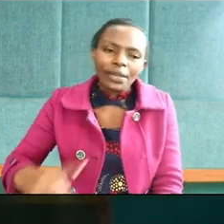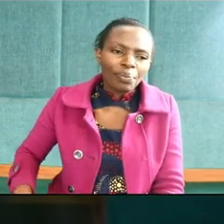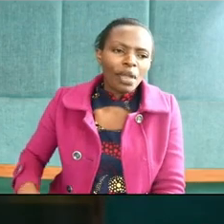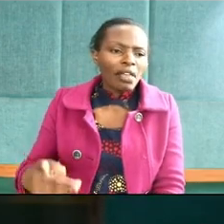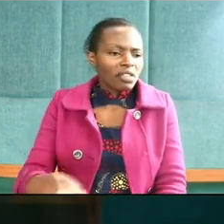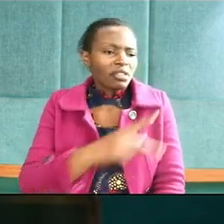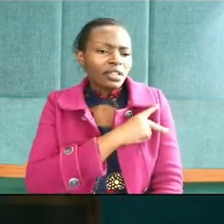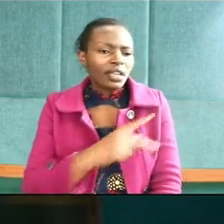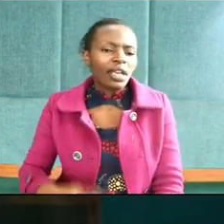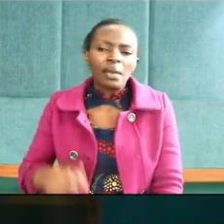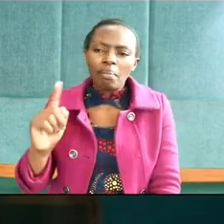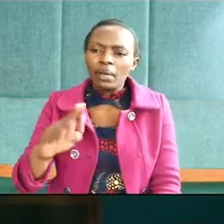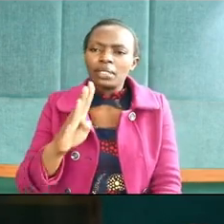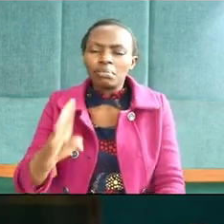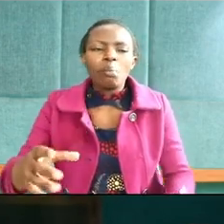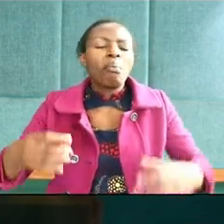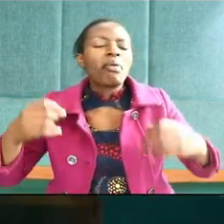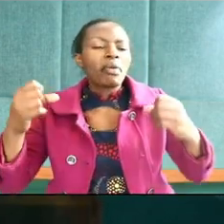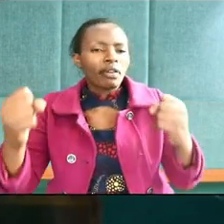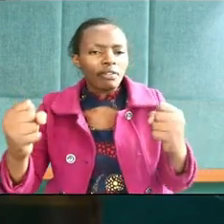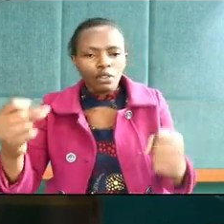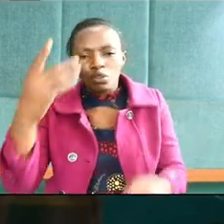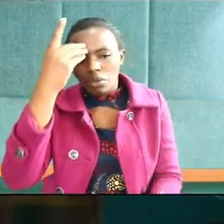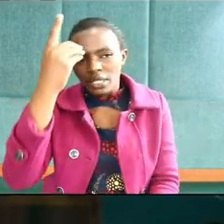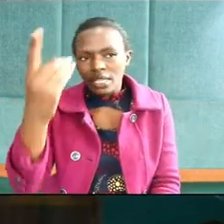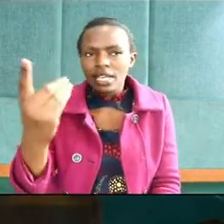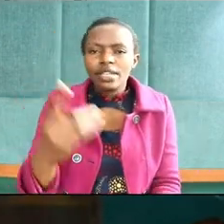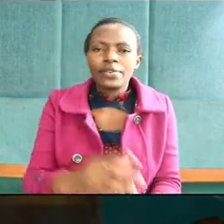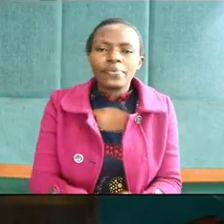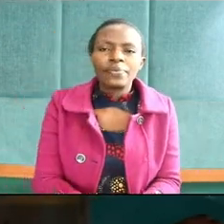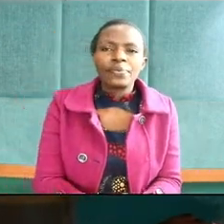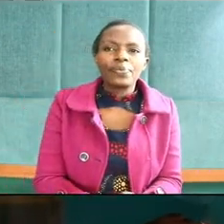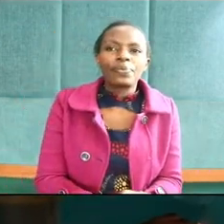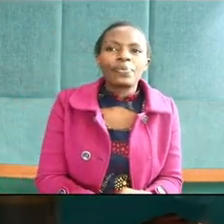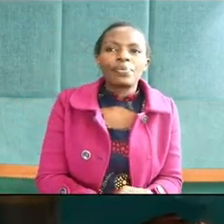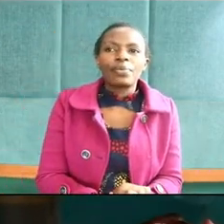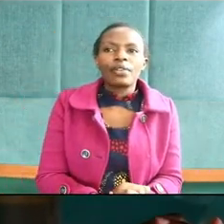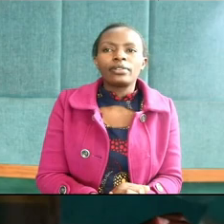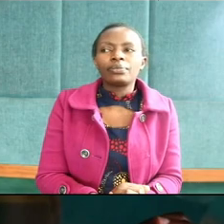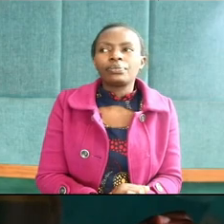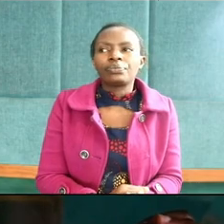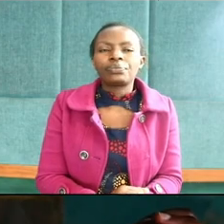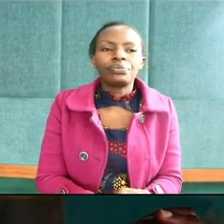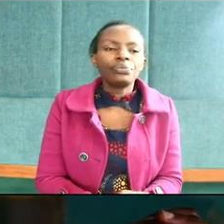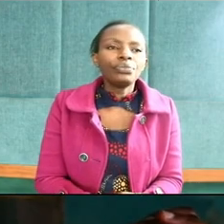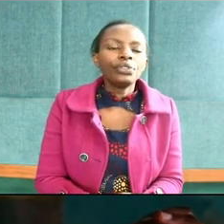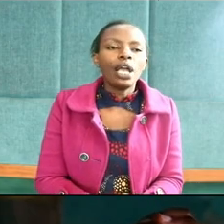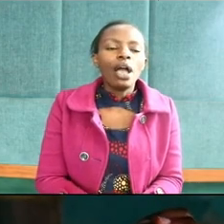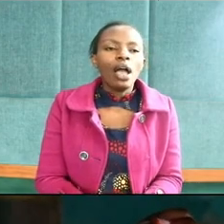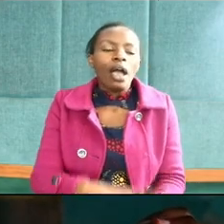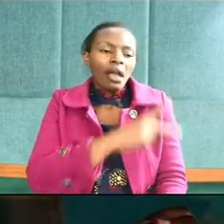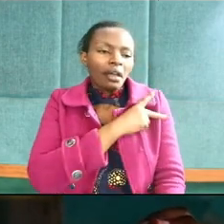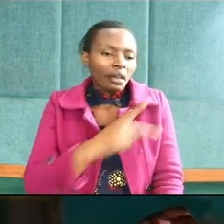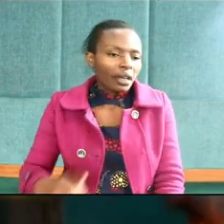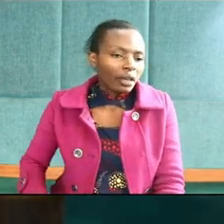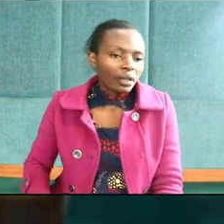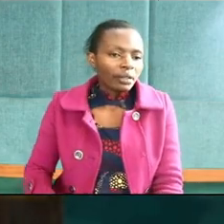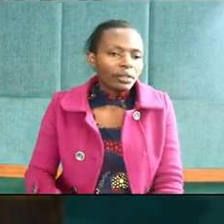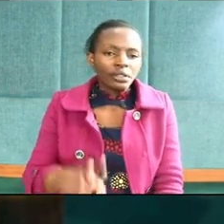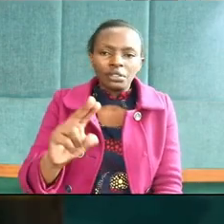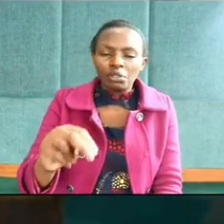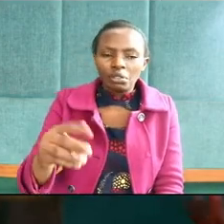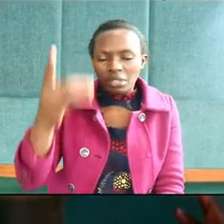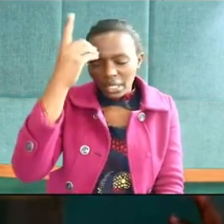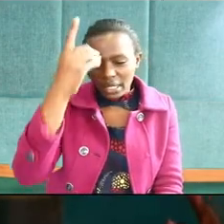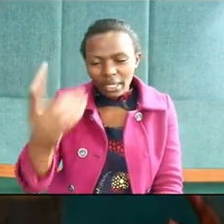be brave to make decisions. Not all the time. The king is indecided. The